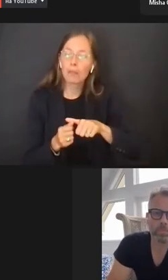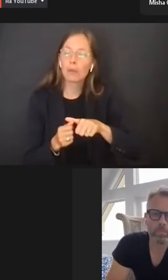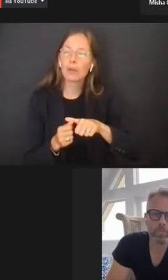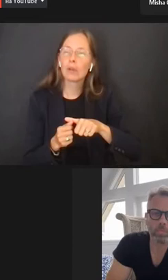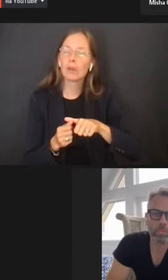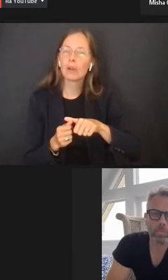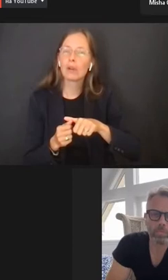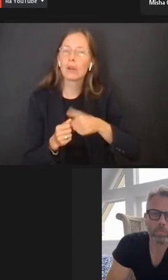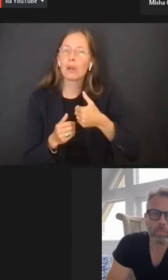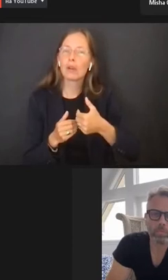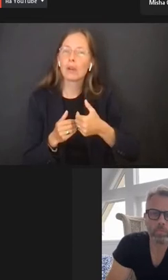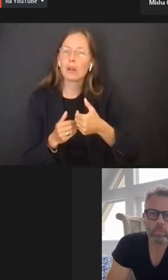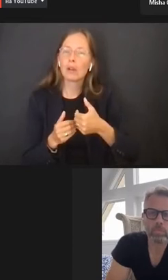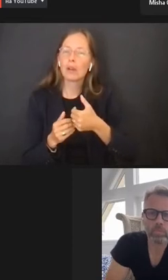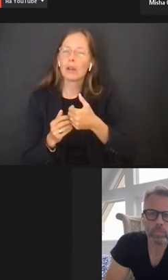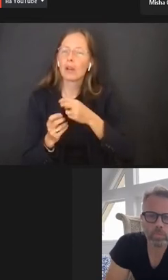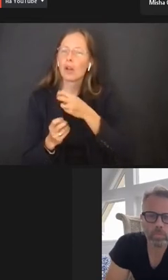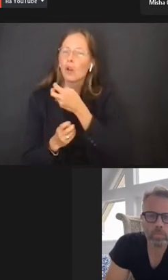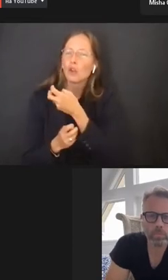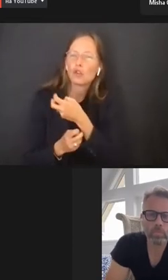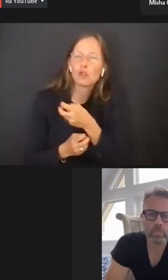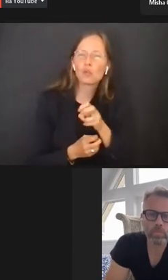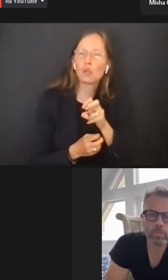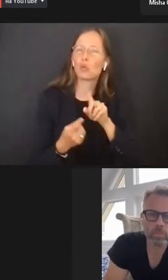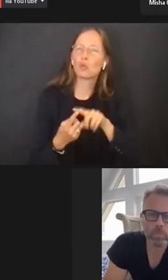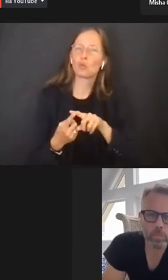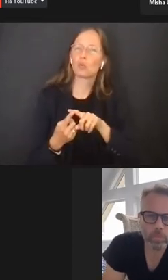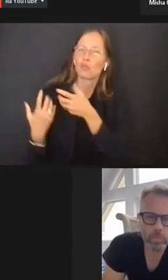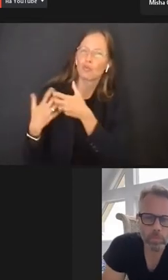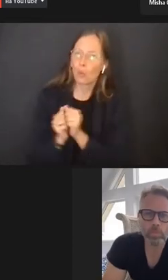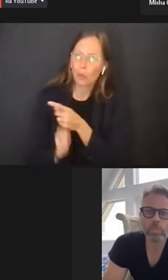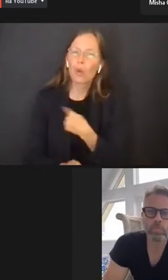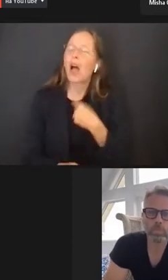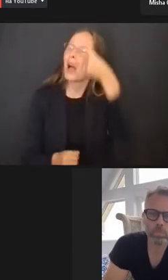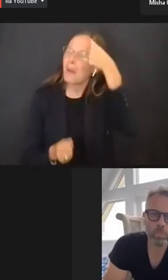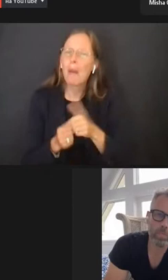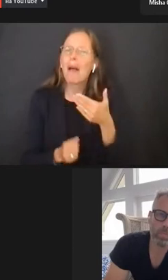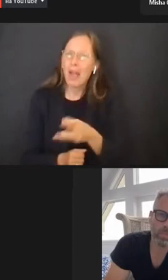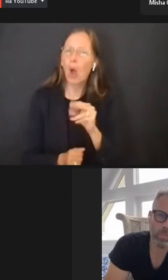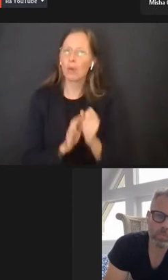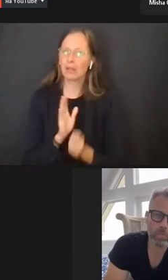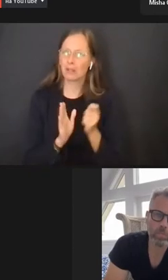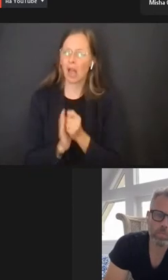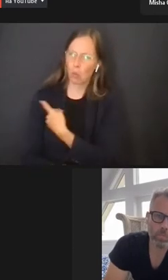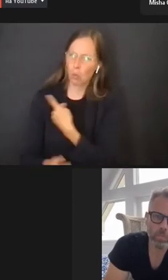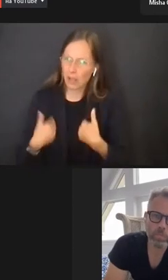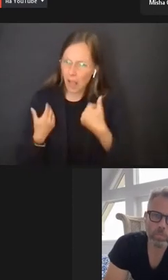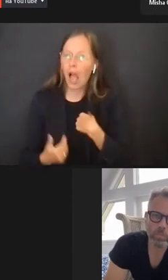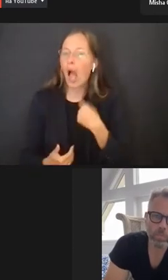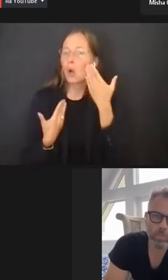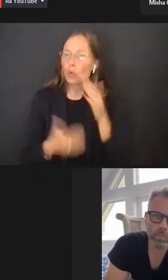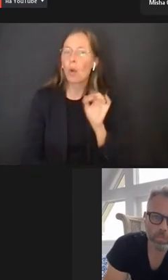gear with you. There was a time when we were younger where I think you're like, I don't know if I would have